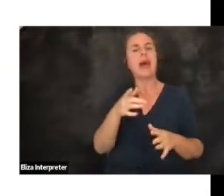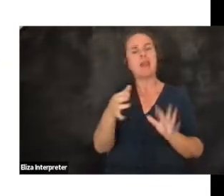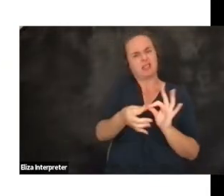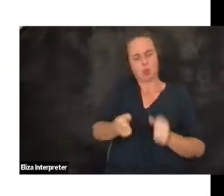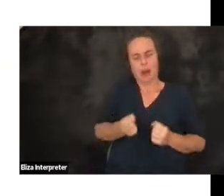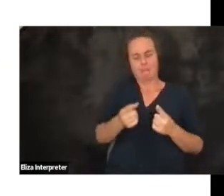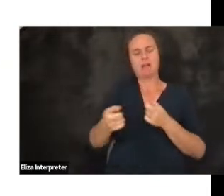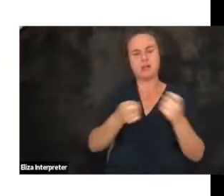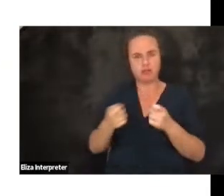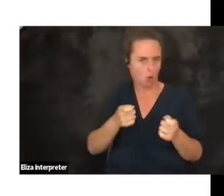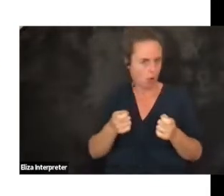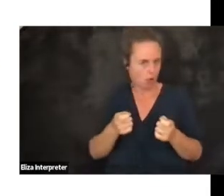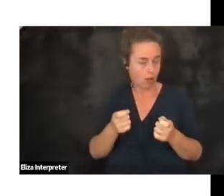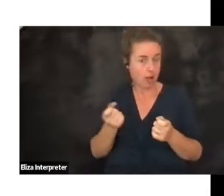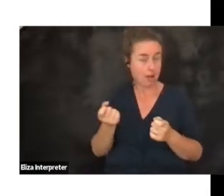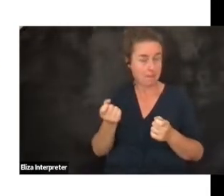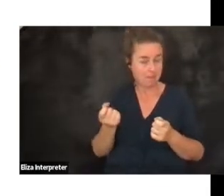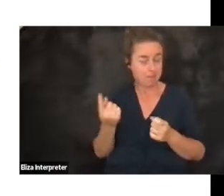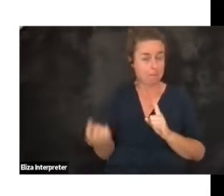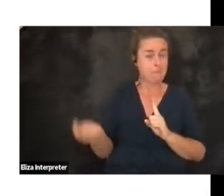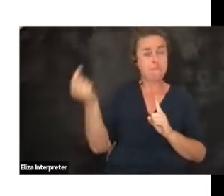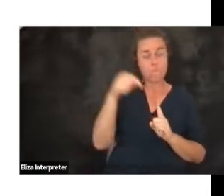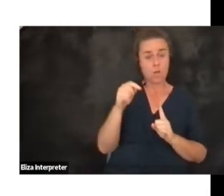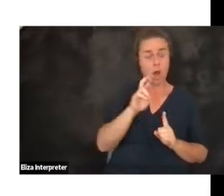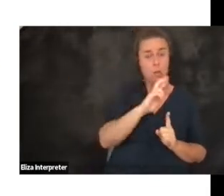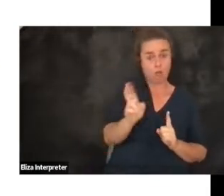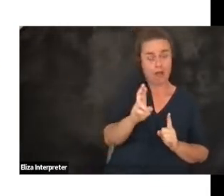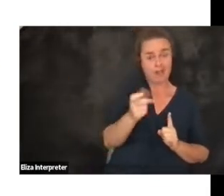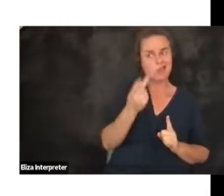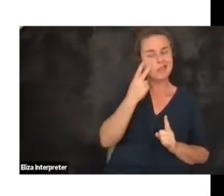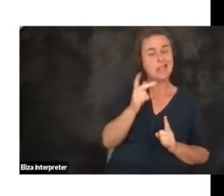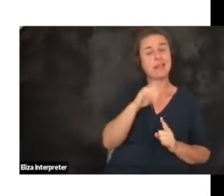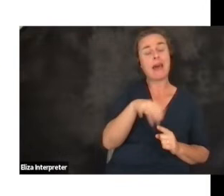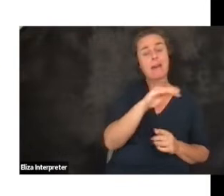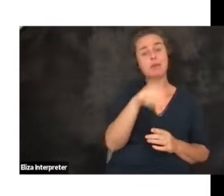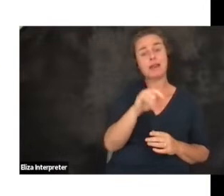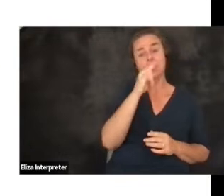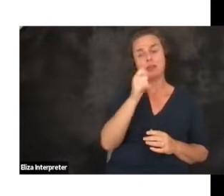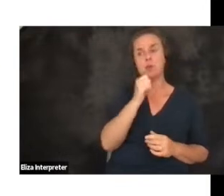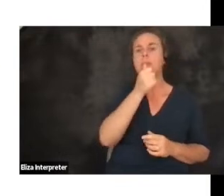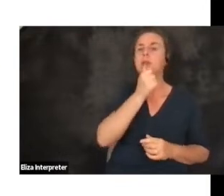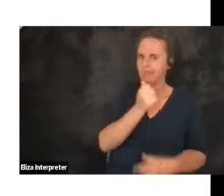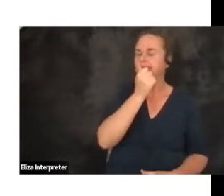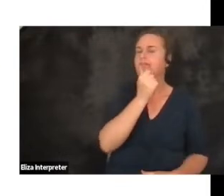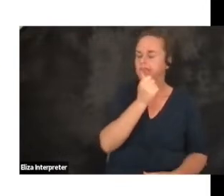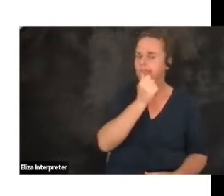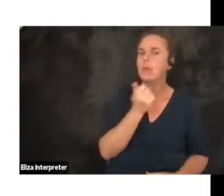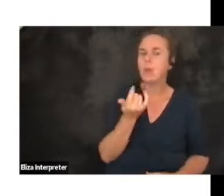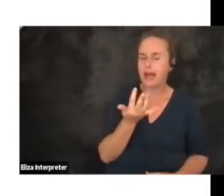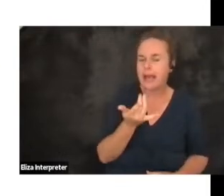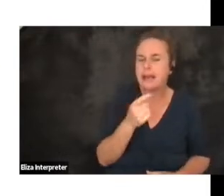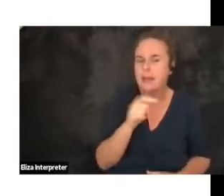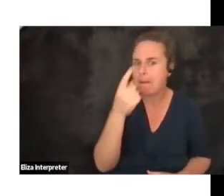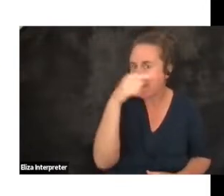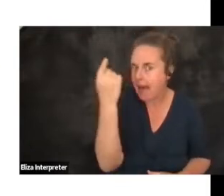we see the proportion of the kids who were able to wait that amount of time. And again, the bar on the left, the black bar, is